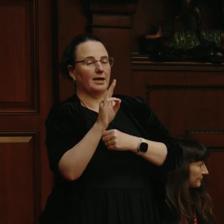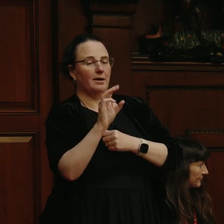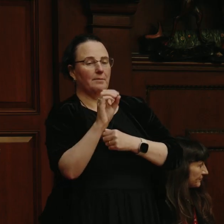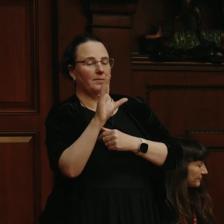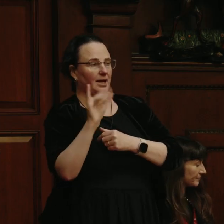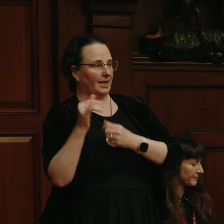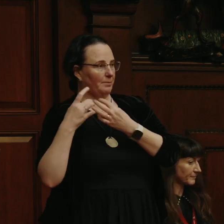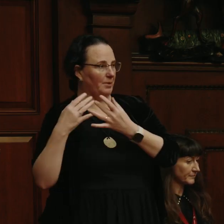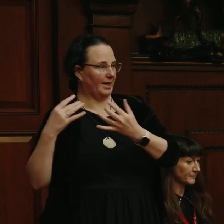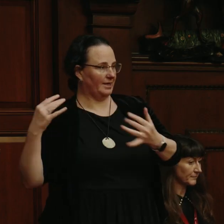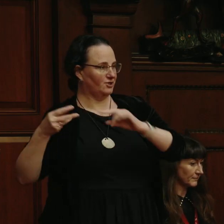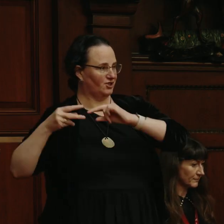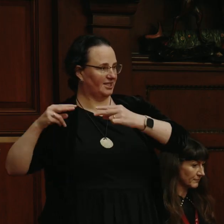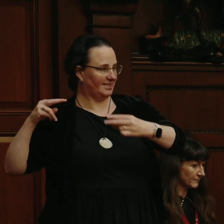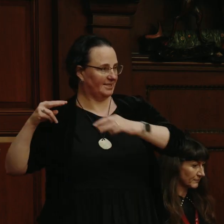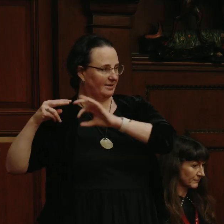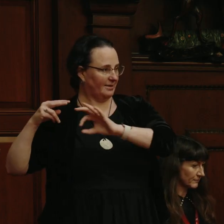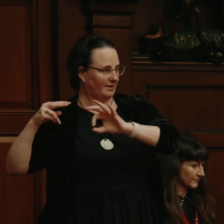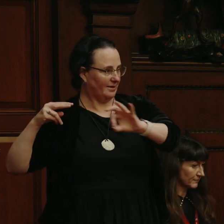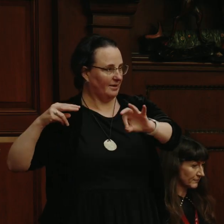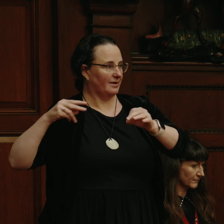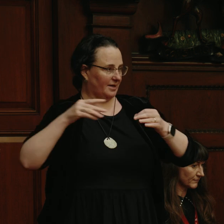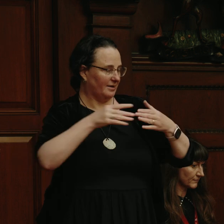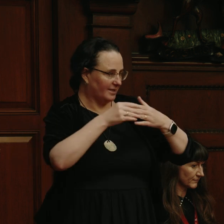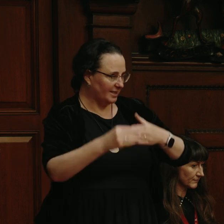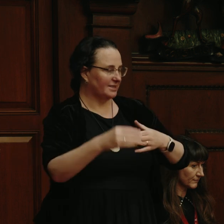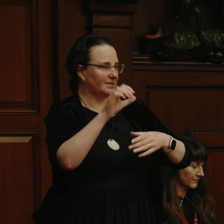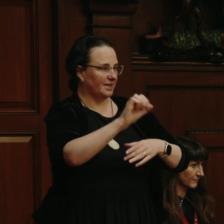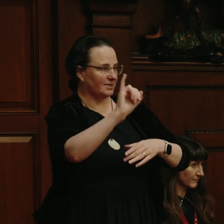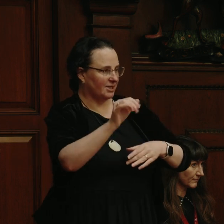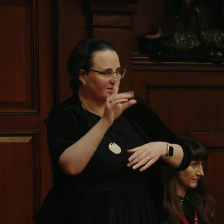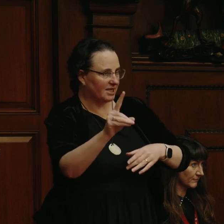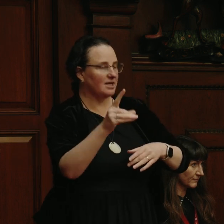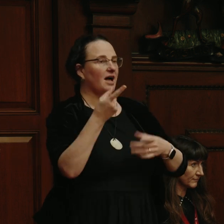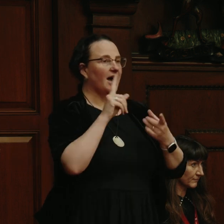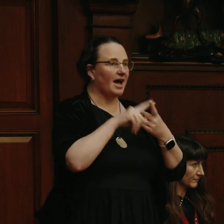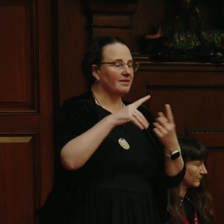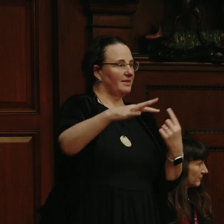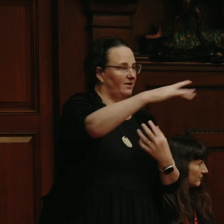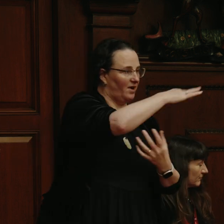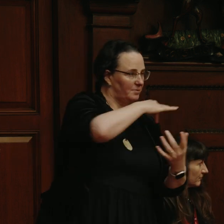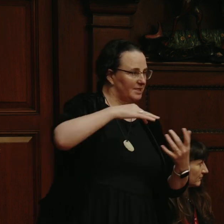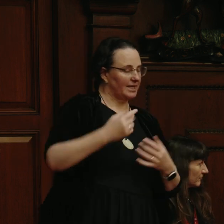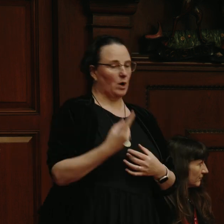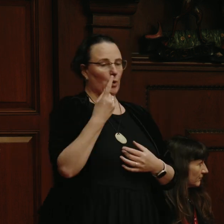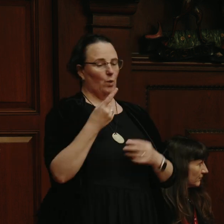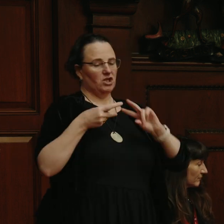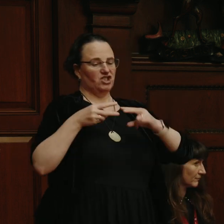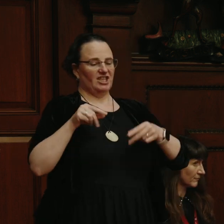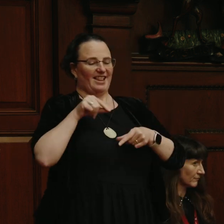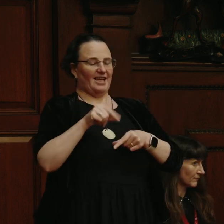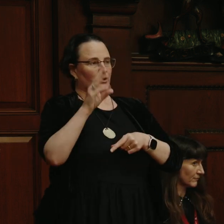of their input and environmental factors all together. So it's not that there's 1 gene that has given you Sjögren's. It's a lot